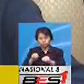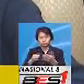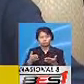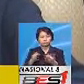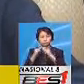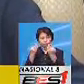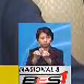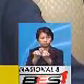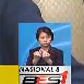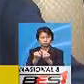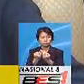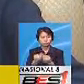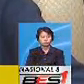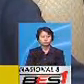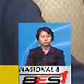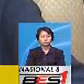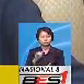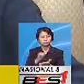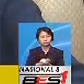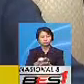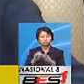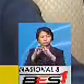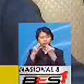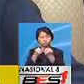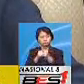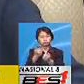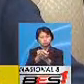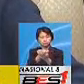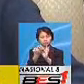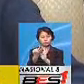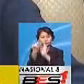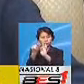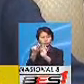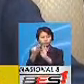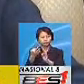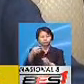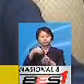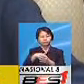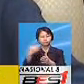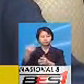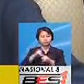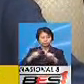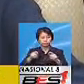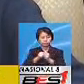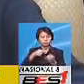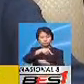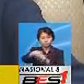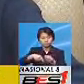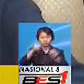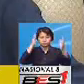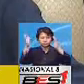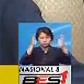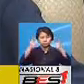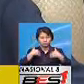households. These remain the risks that our economy face. In the prevailing environment, Malaysia, however,